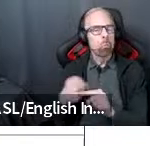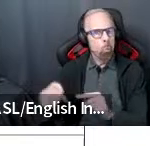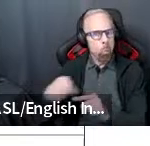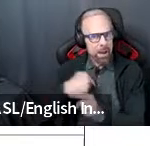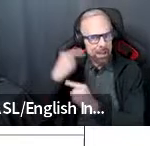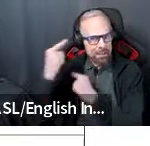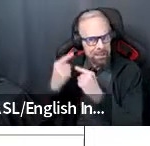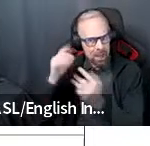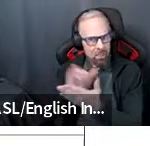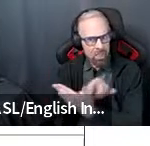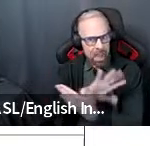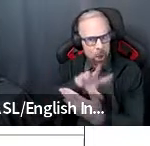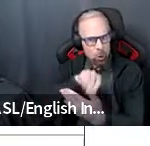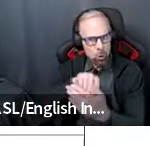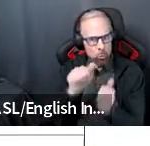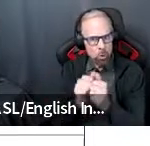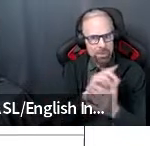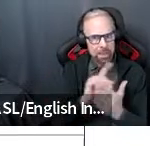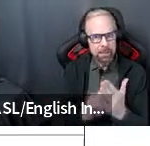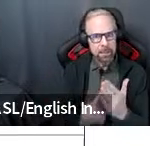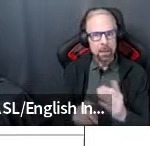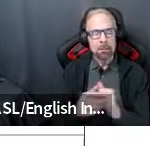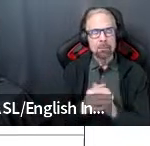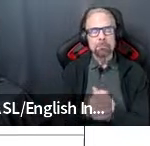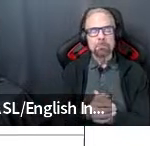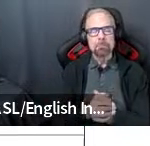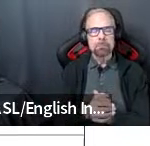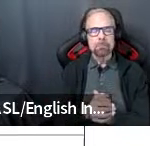as part of the design.